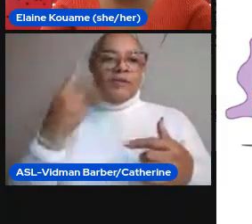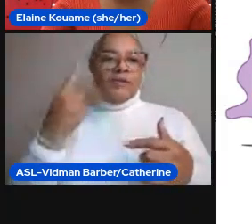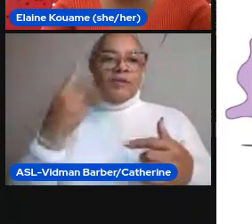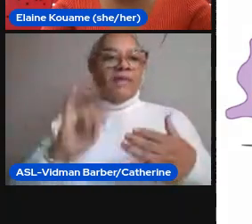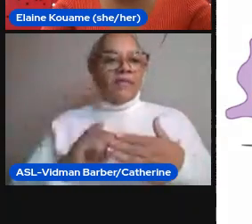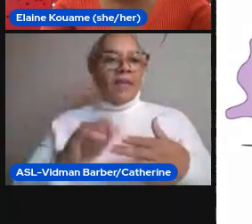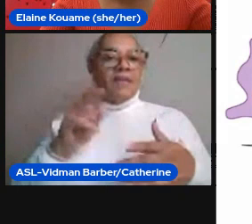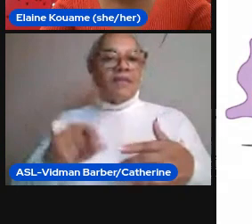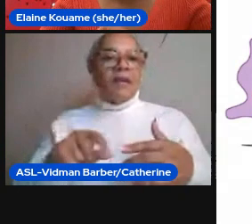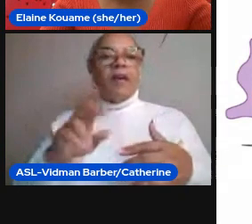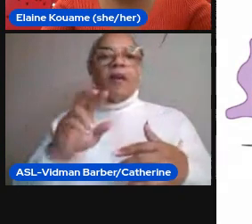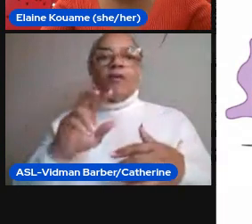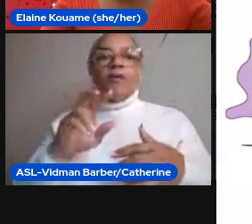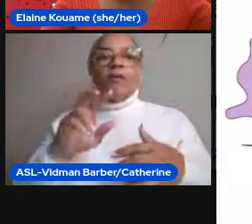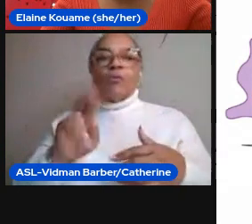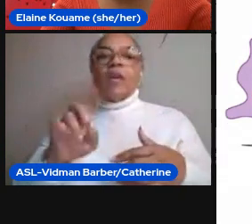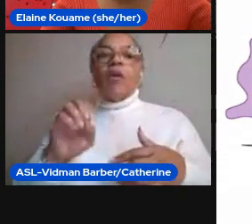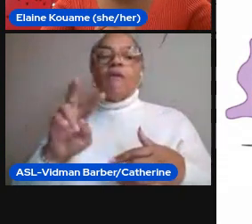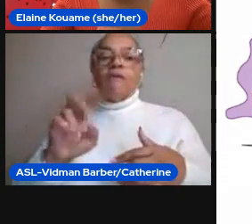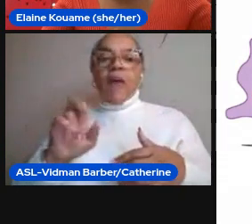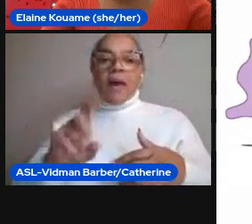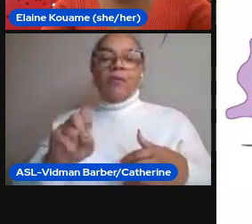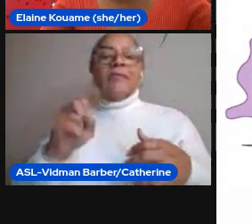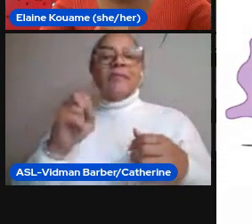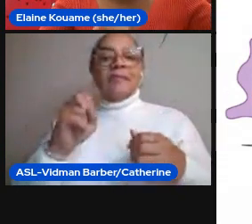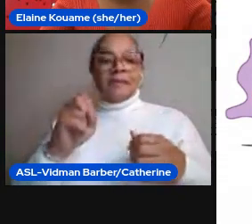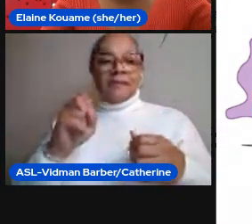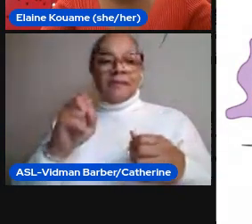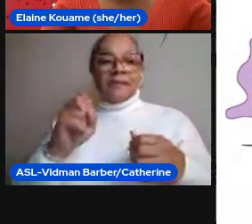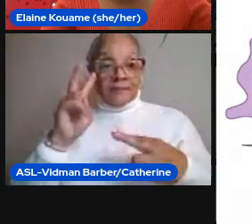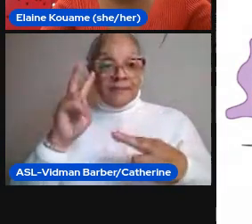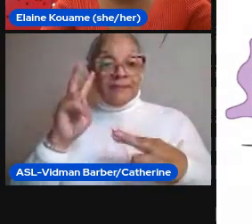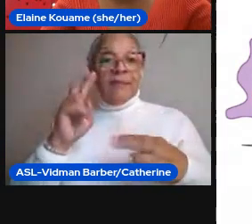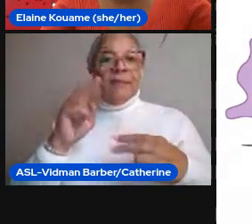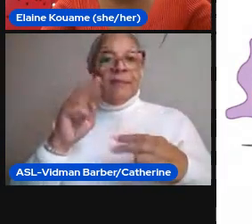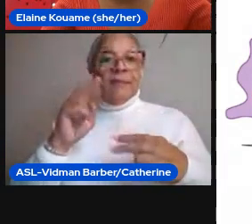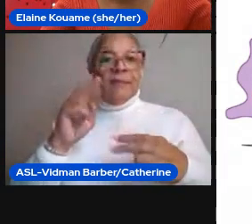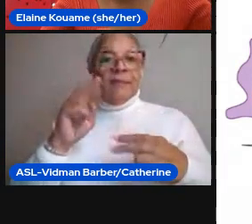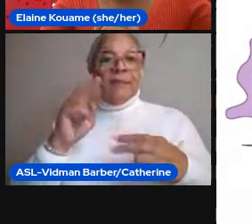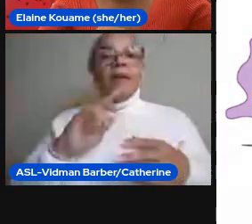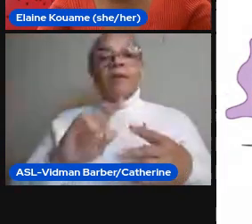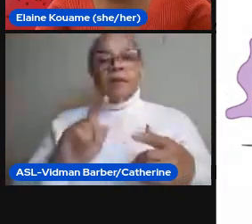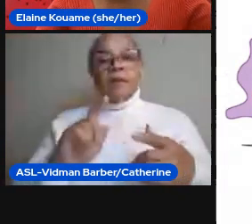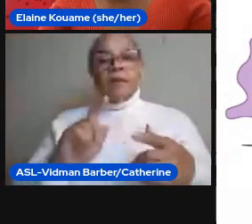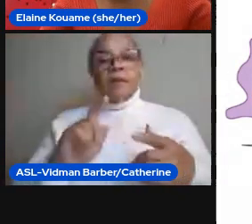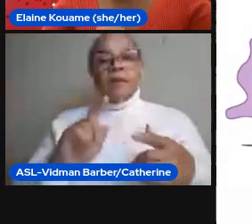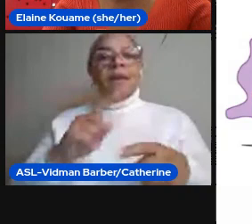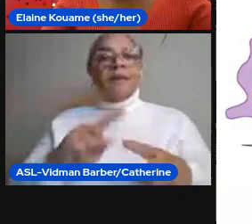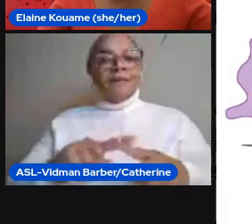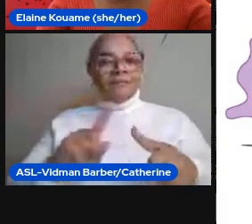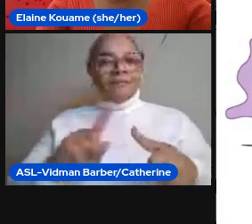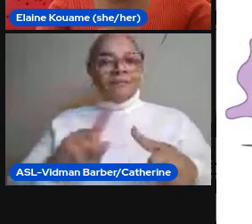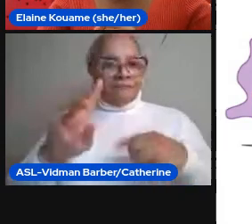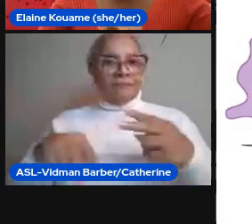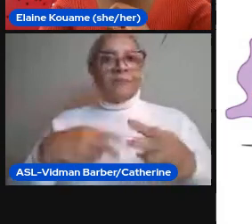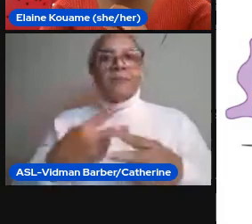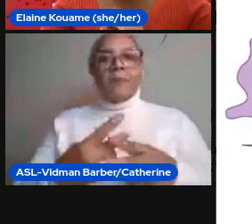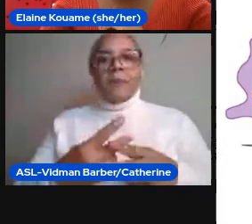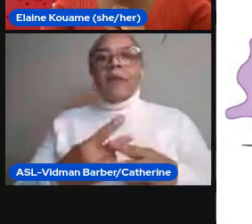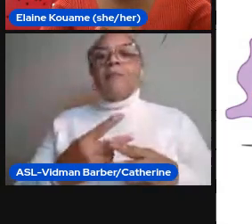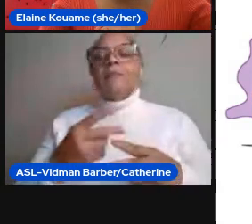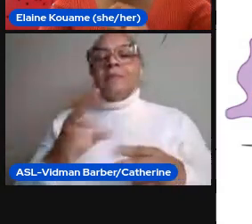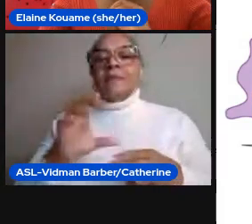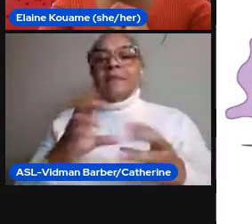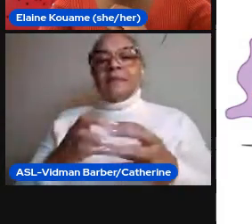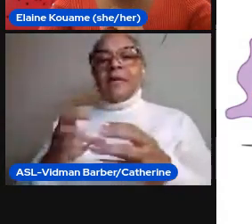reovirus C1L can induce cell death and necroptotic type of cell death. So we curious to see maybe